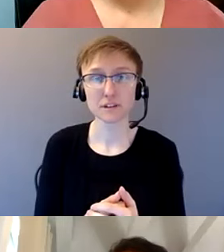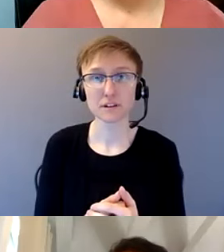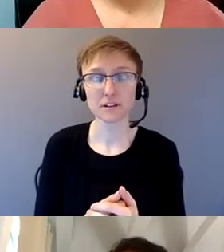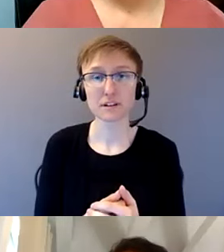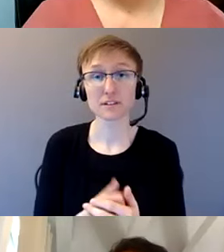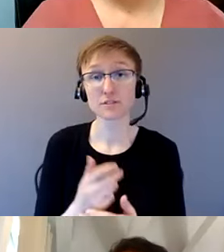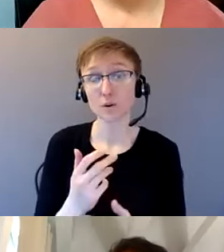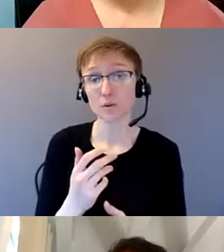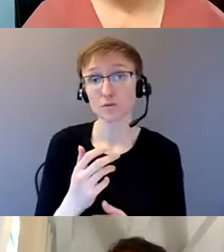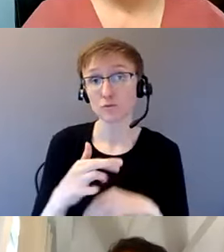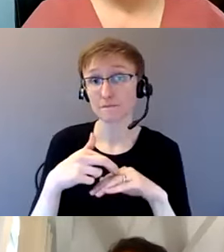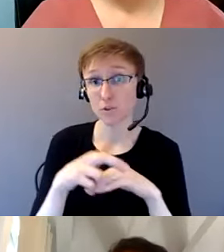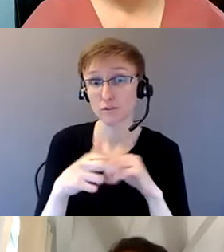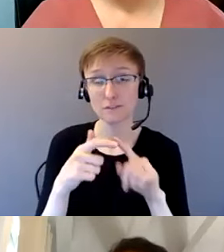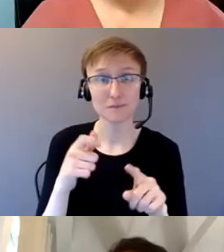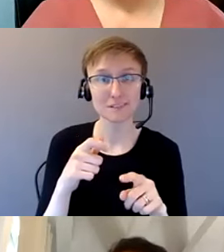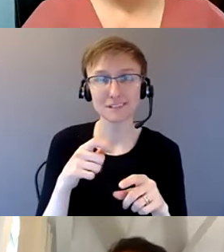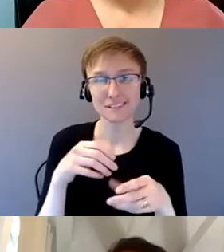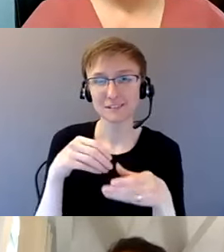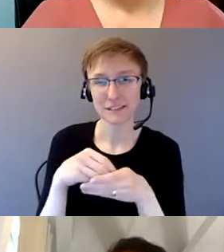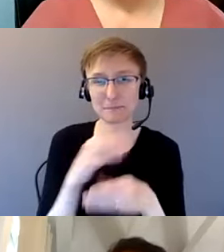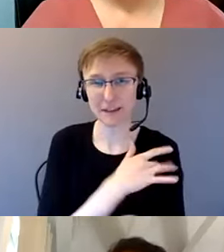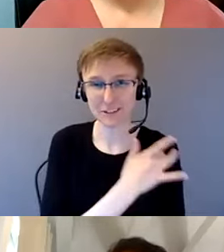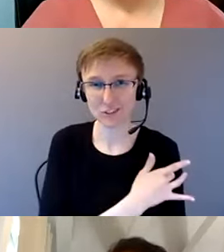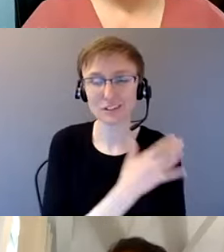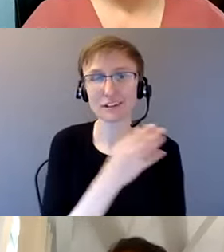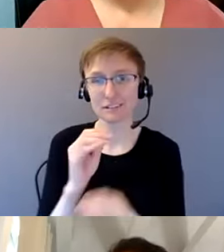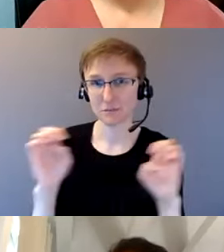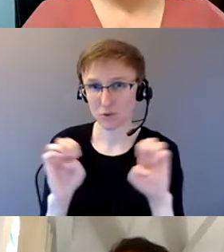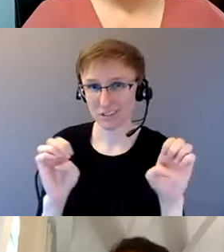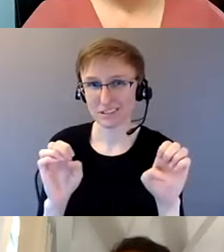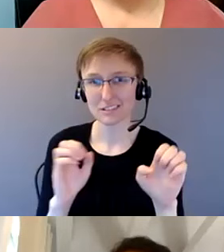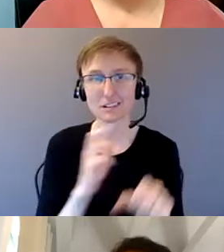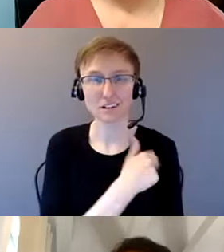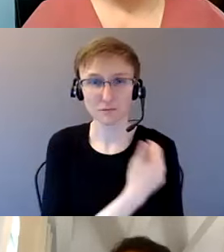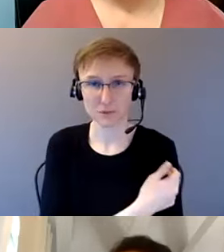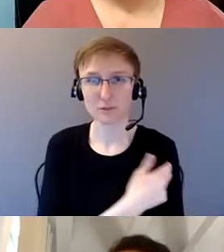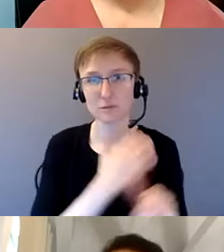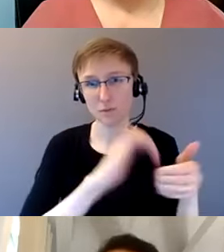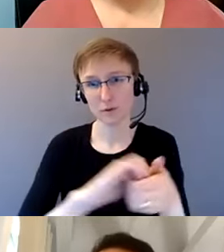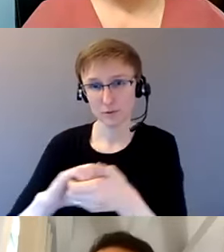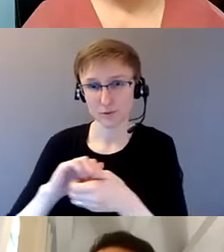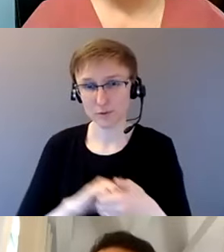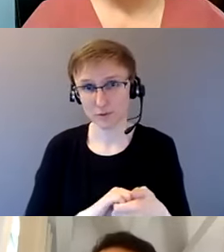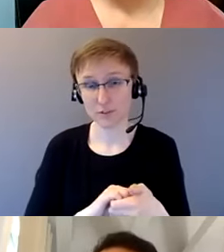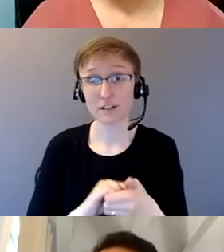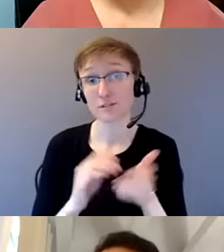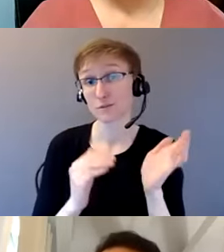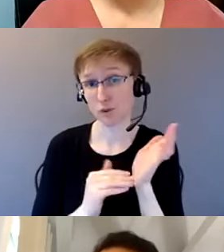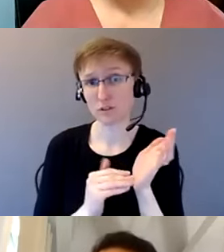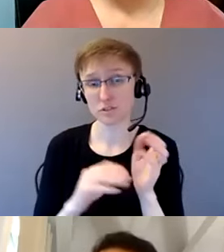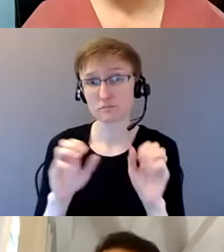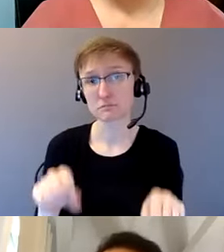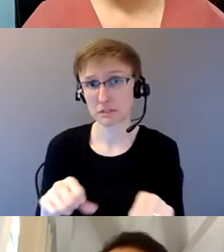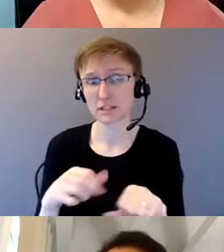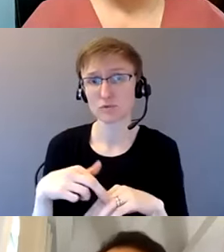through inpatient and emerge through our hospital partners. So physicians also do make referrals, and we